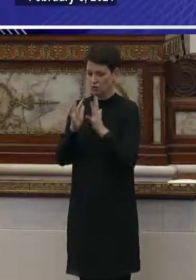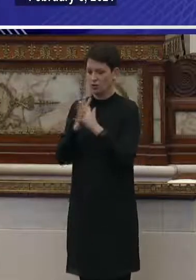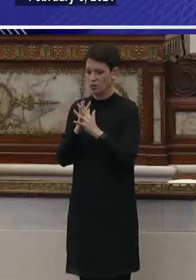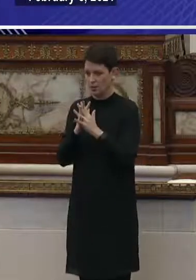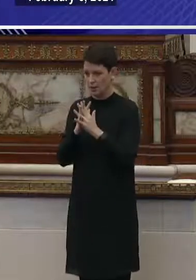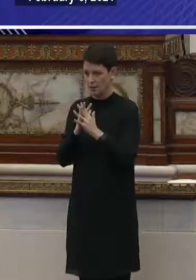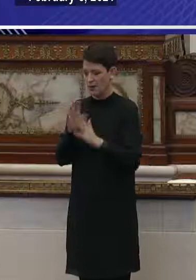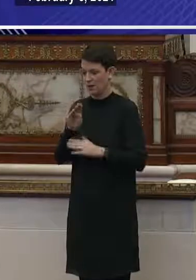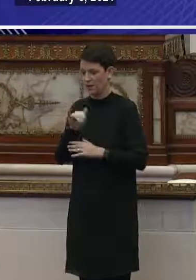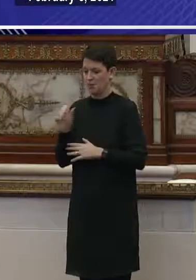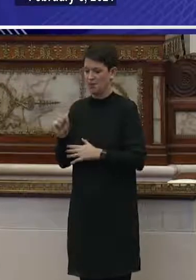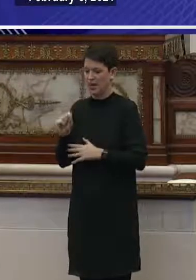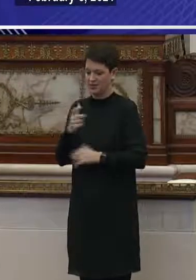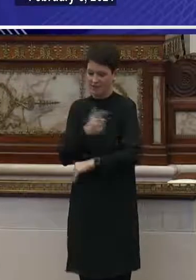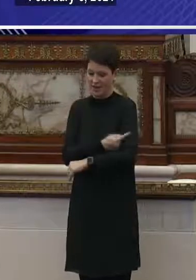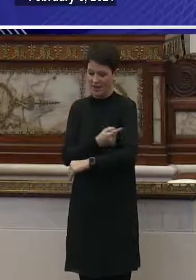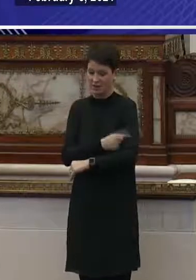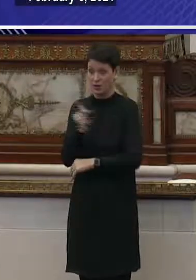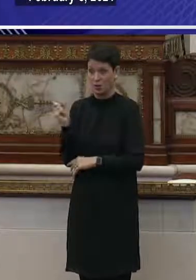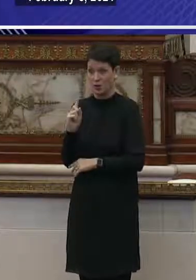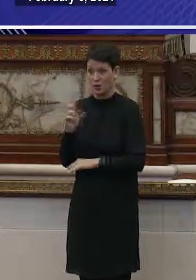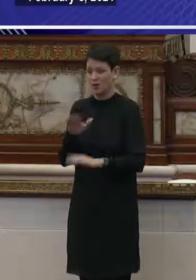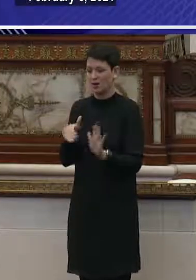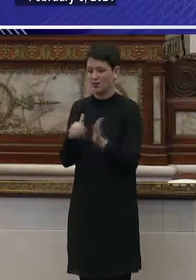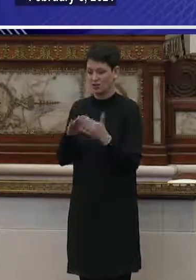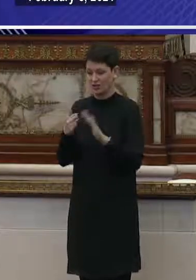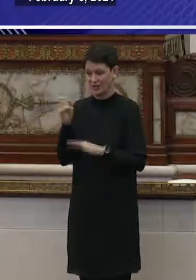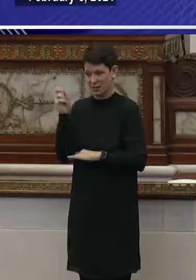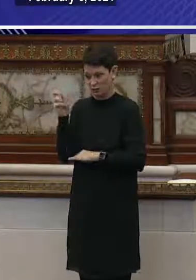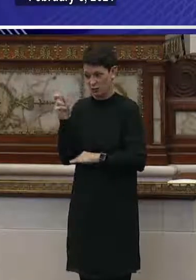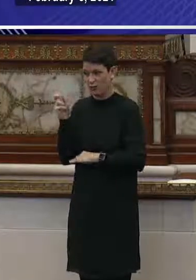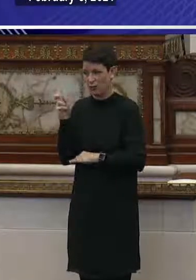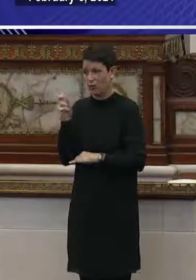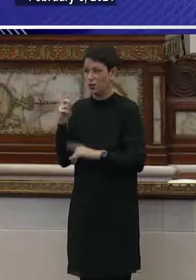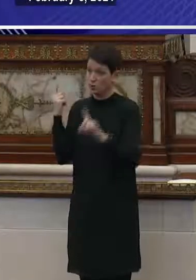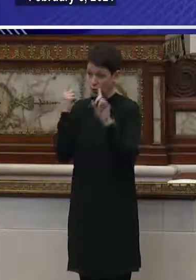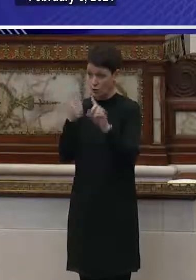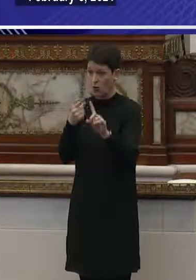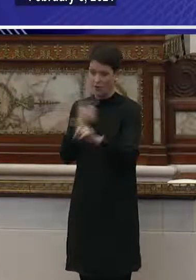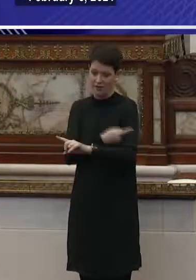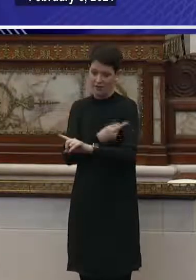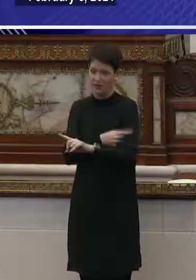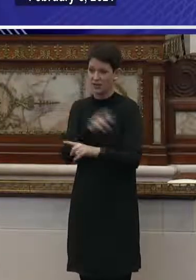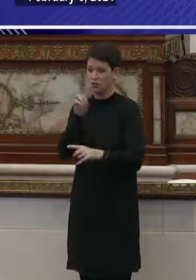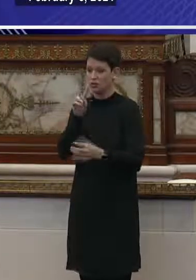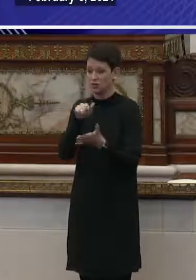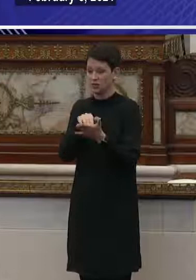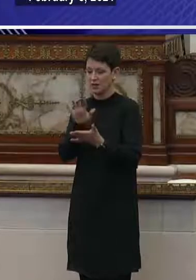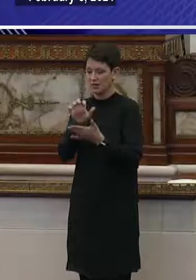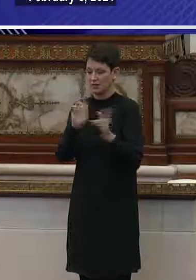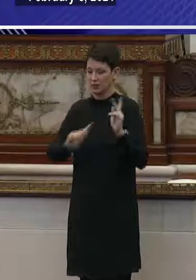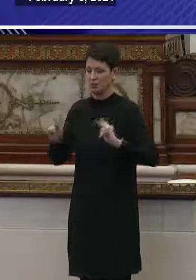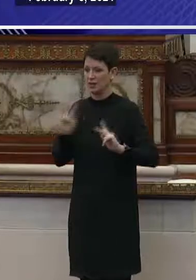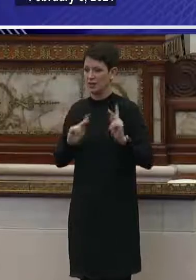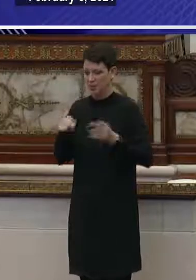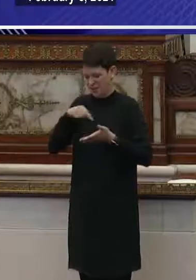mass vaccination clinic at the convention center with the goal of vaccinating 2,500 people this week